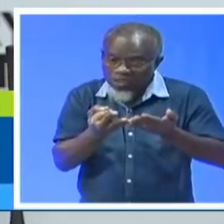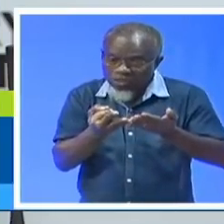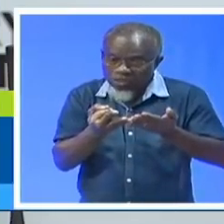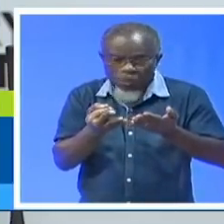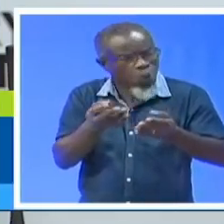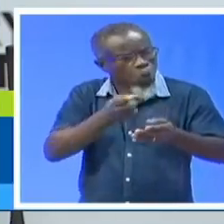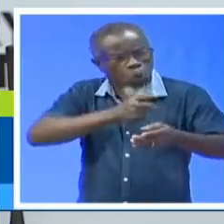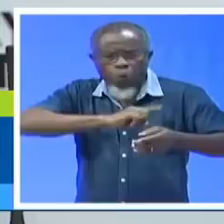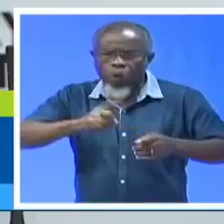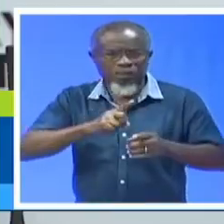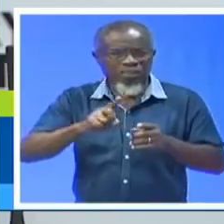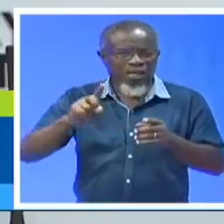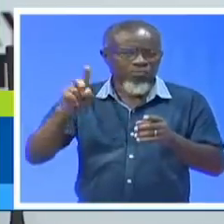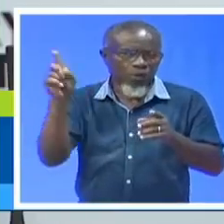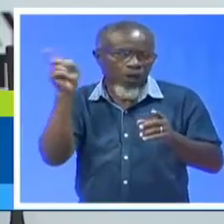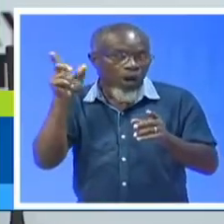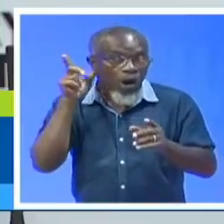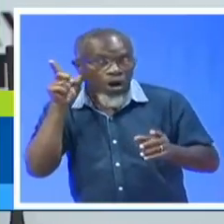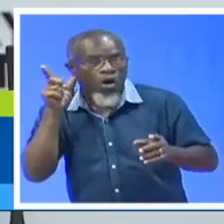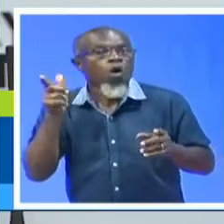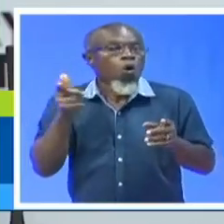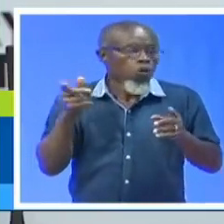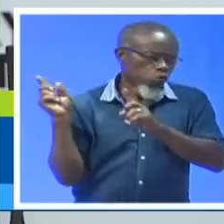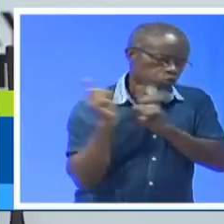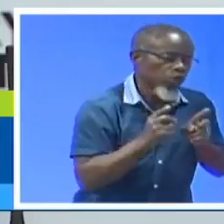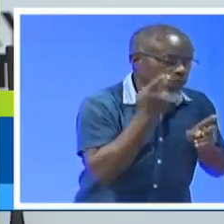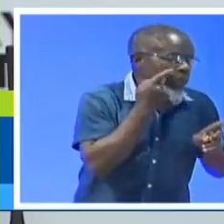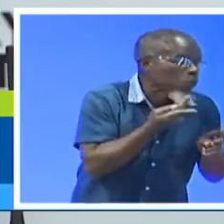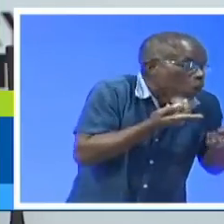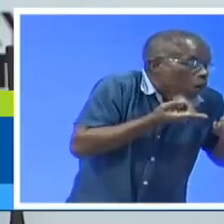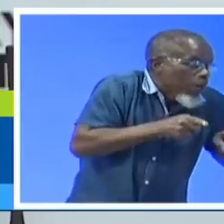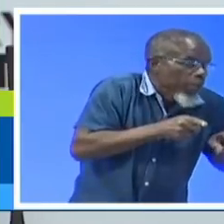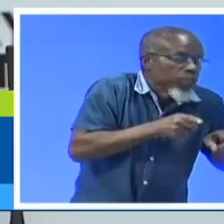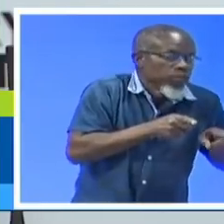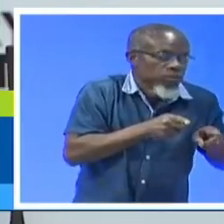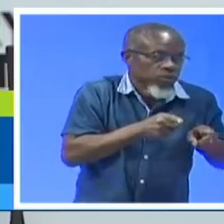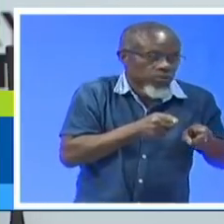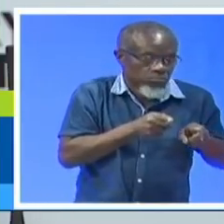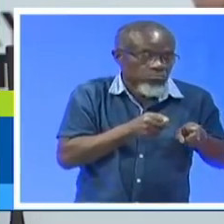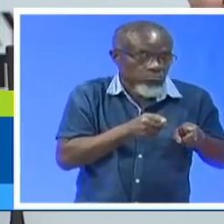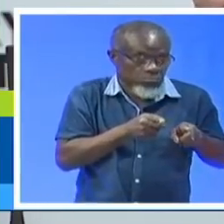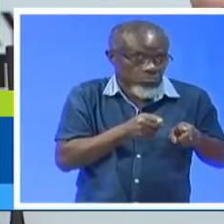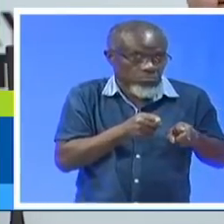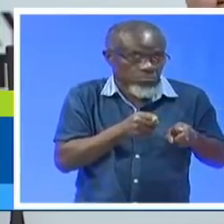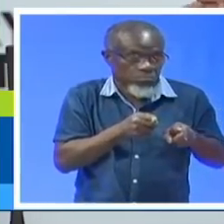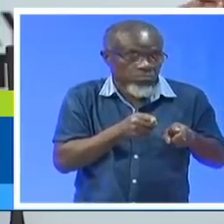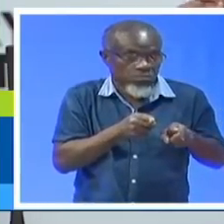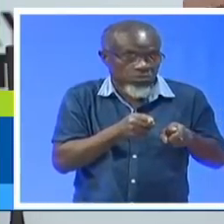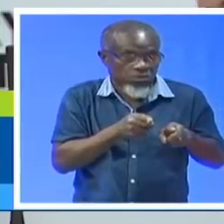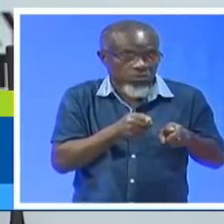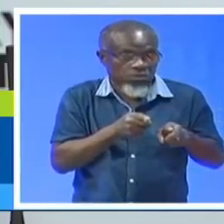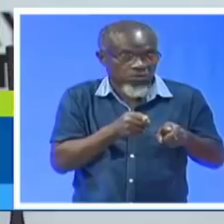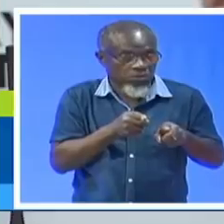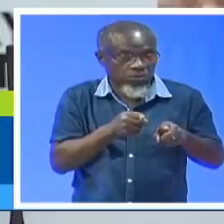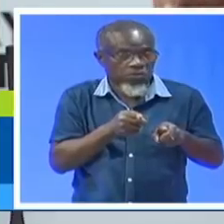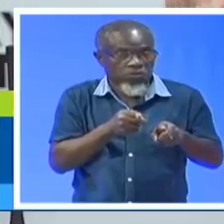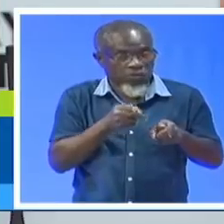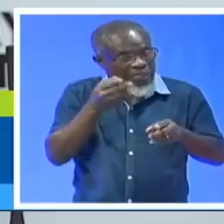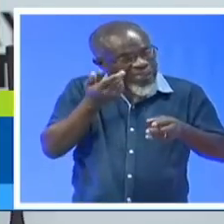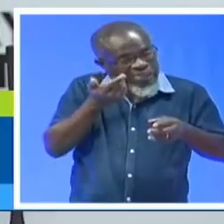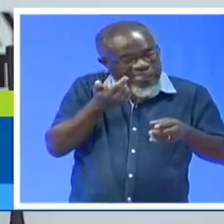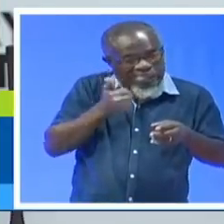forget now. And whenever something amiss happens, the alarm goes off in that